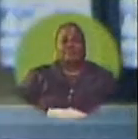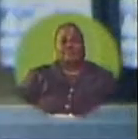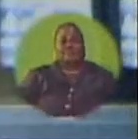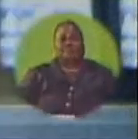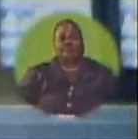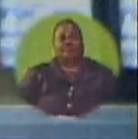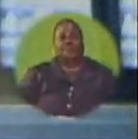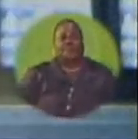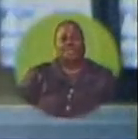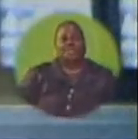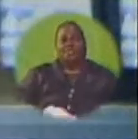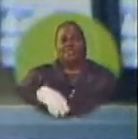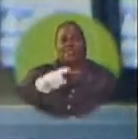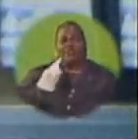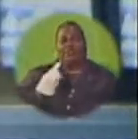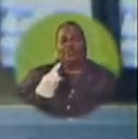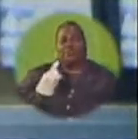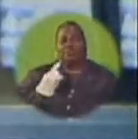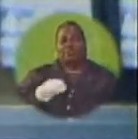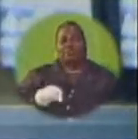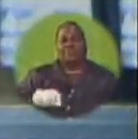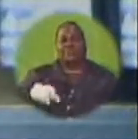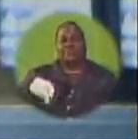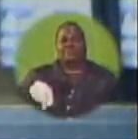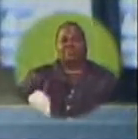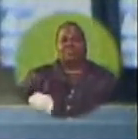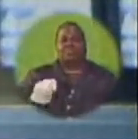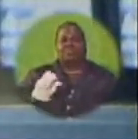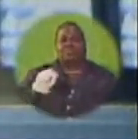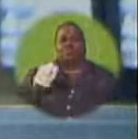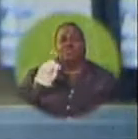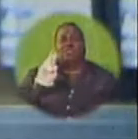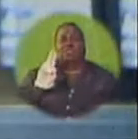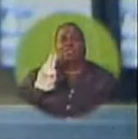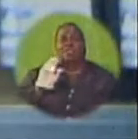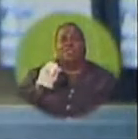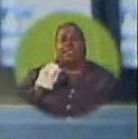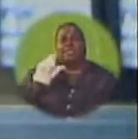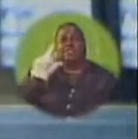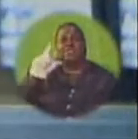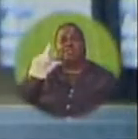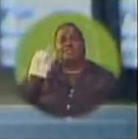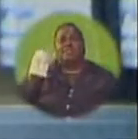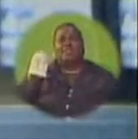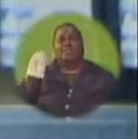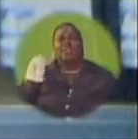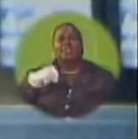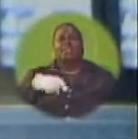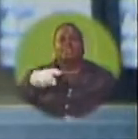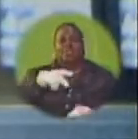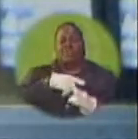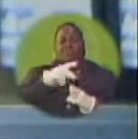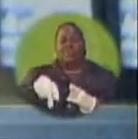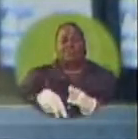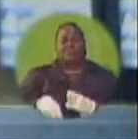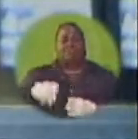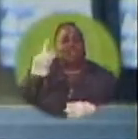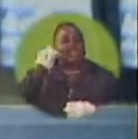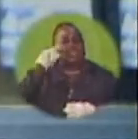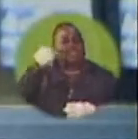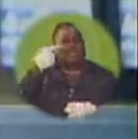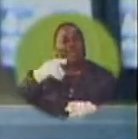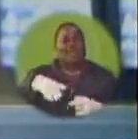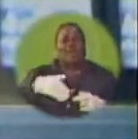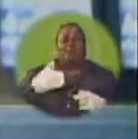Now, the director of the Public Sector Transformation Unit, Kanita Lee, says the program is expected to facilitate better